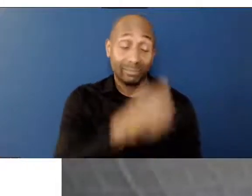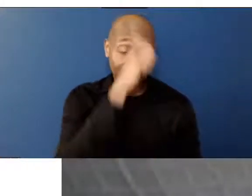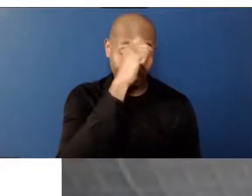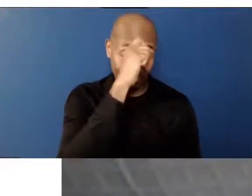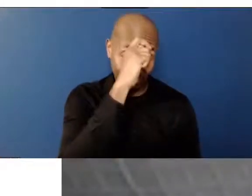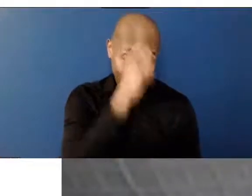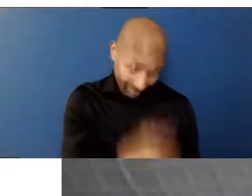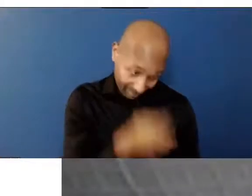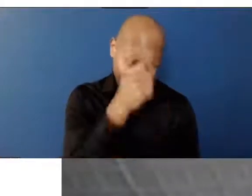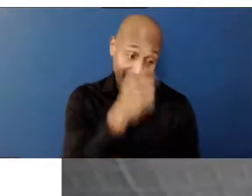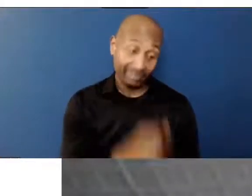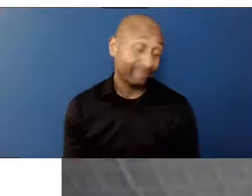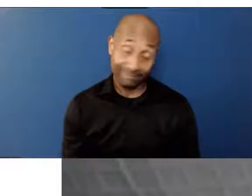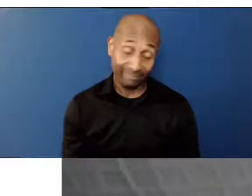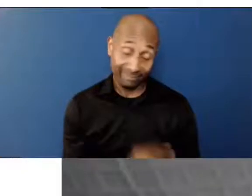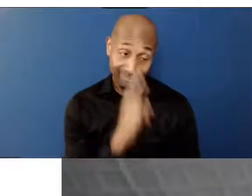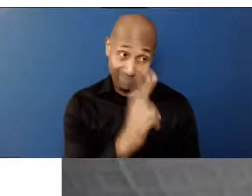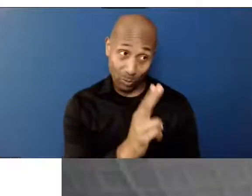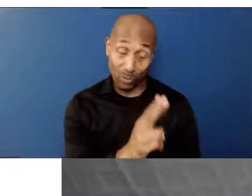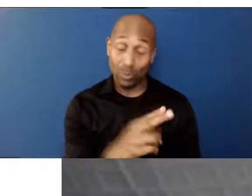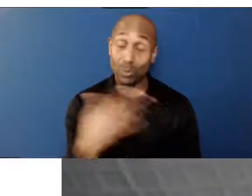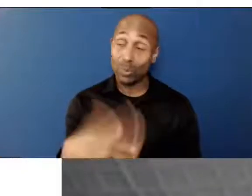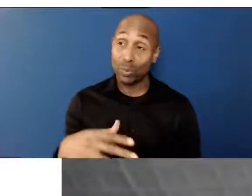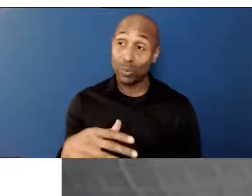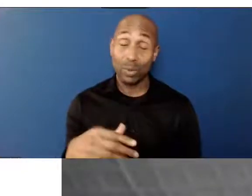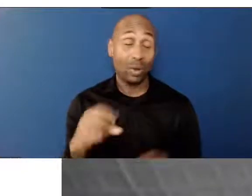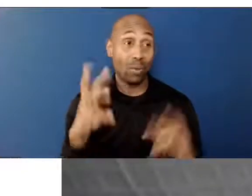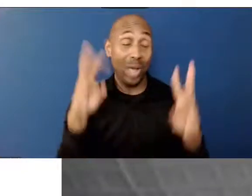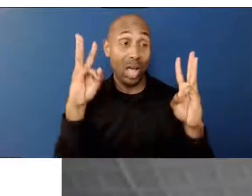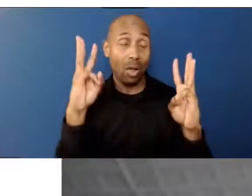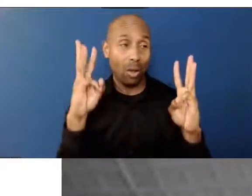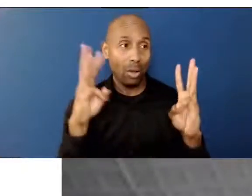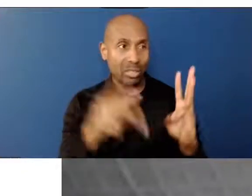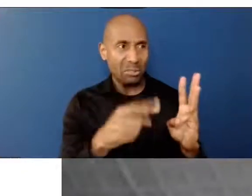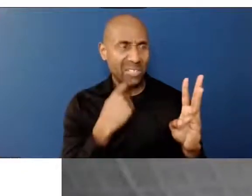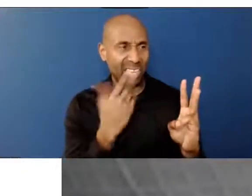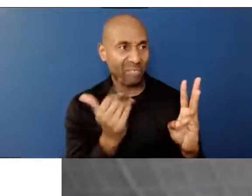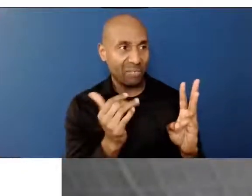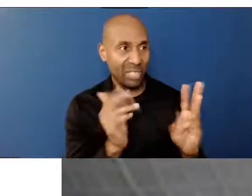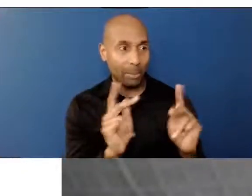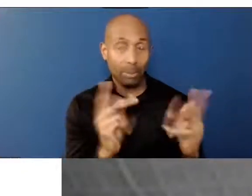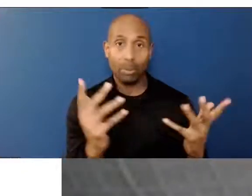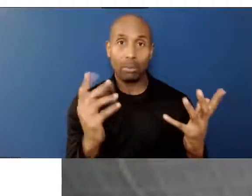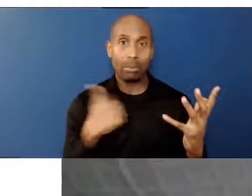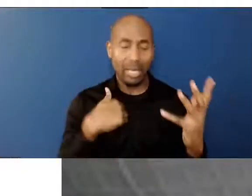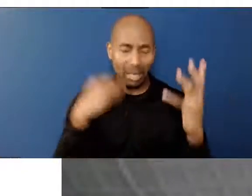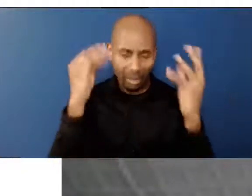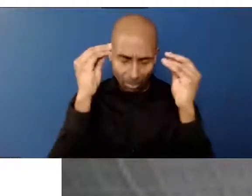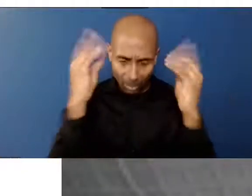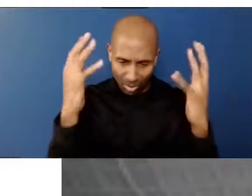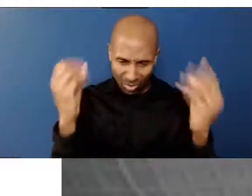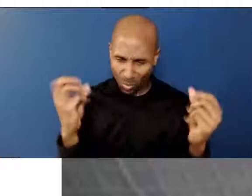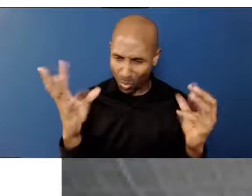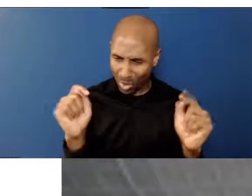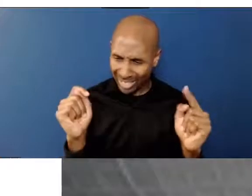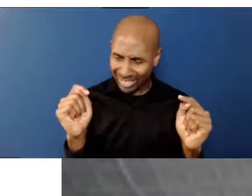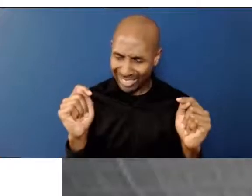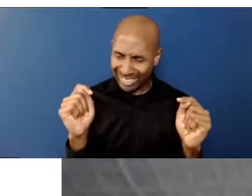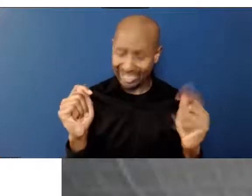That I'm mind blown about that. I really thought that it was, as you said, that is a misconception. I really thought that it was a much bigger